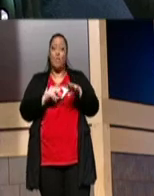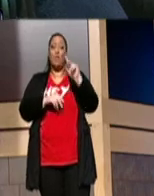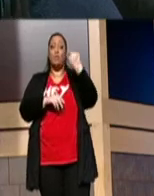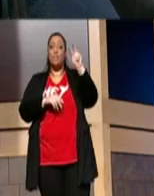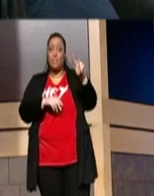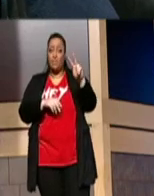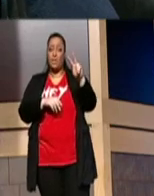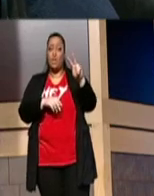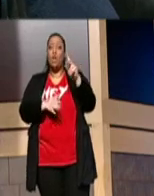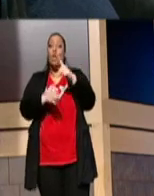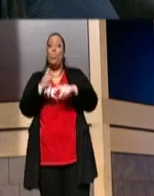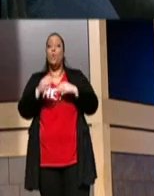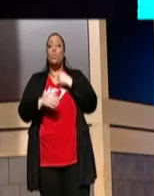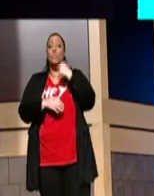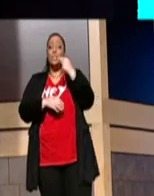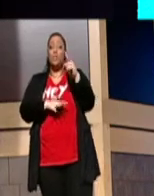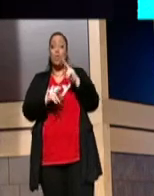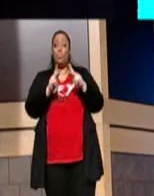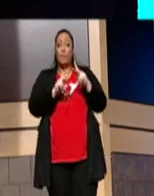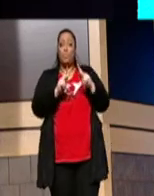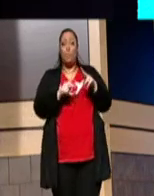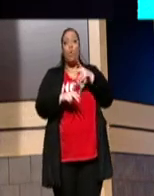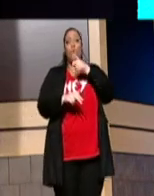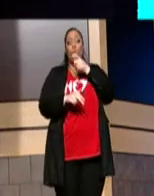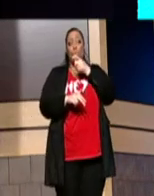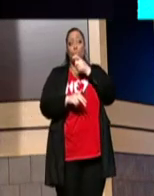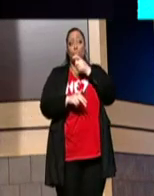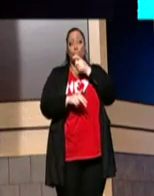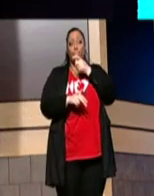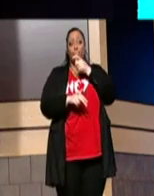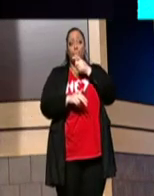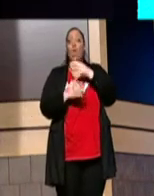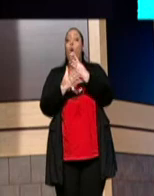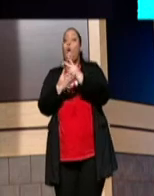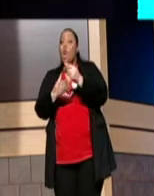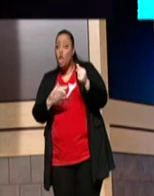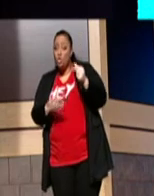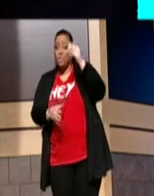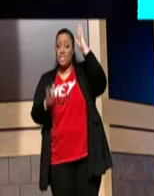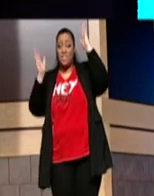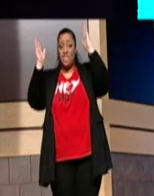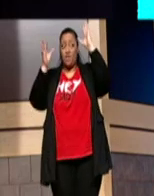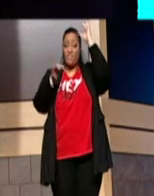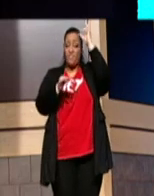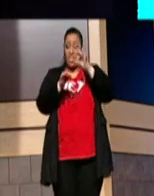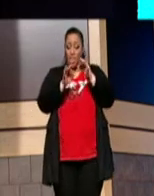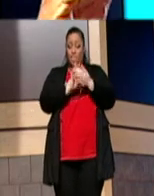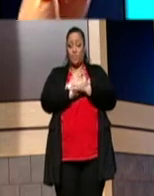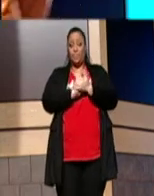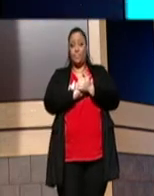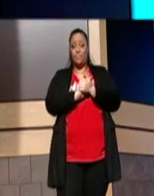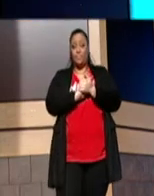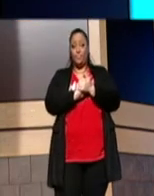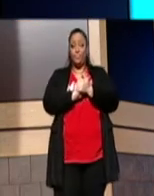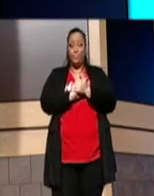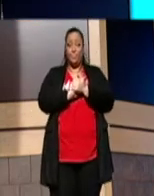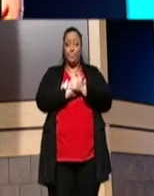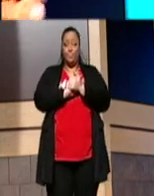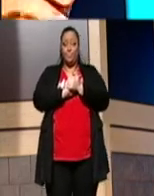platforms. What do we tell people who are losing their faith? Take your time and go for it. Now, this is